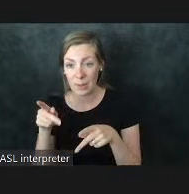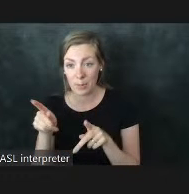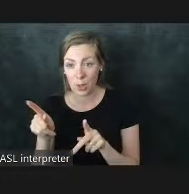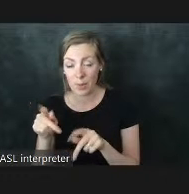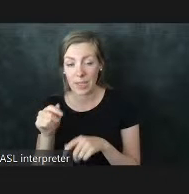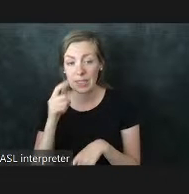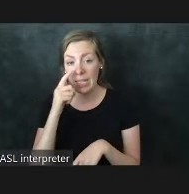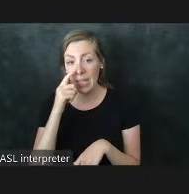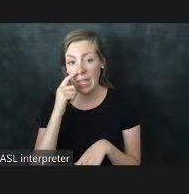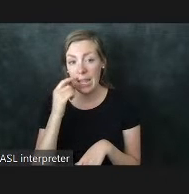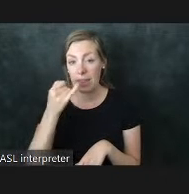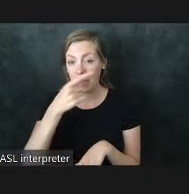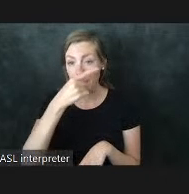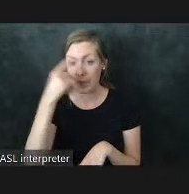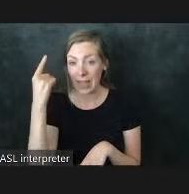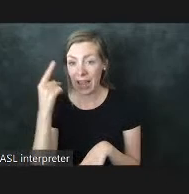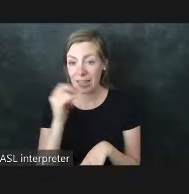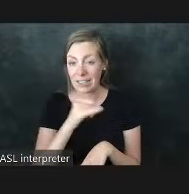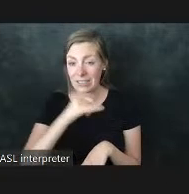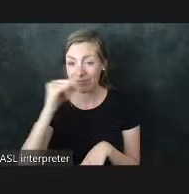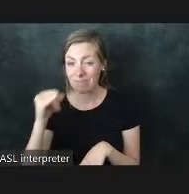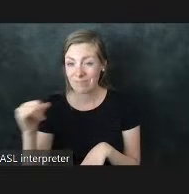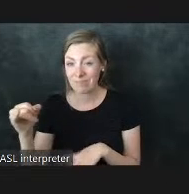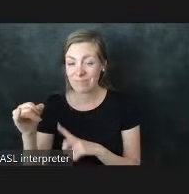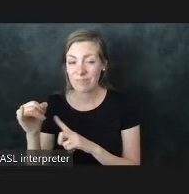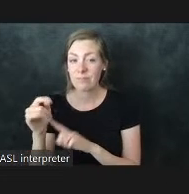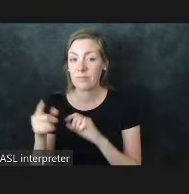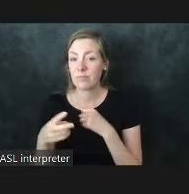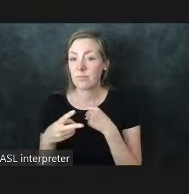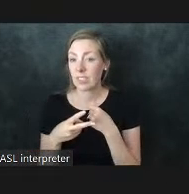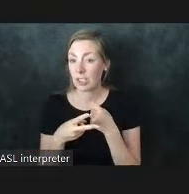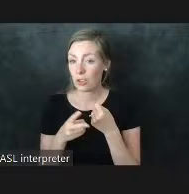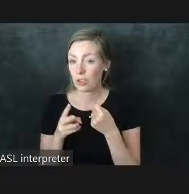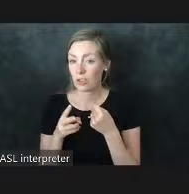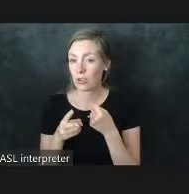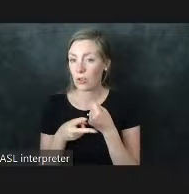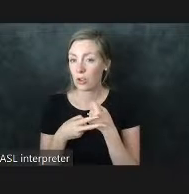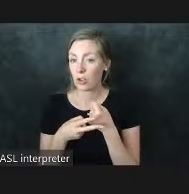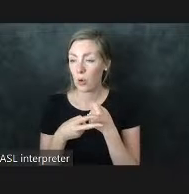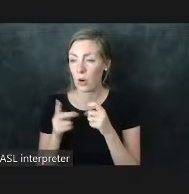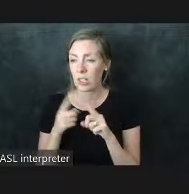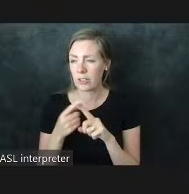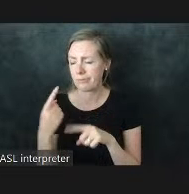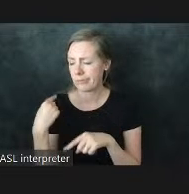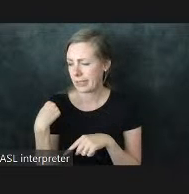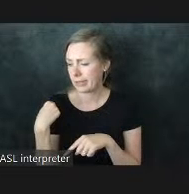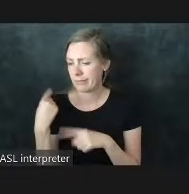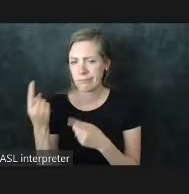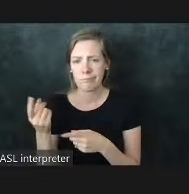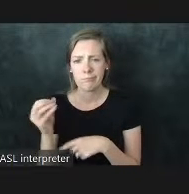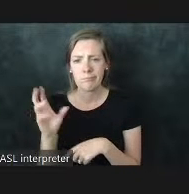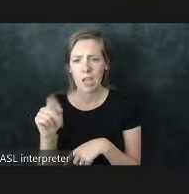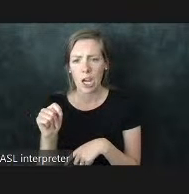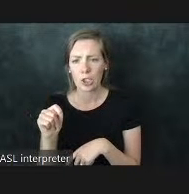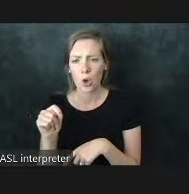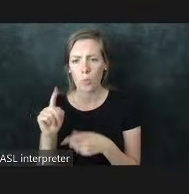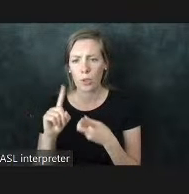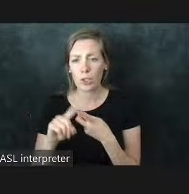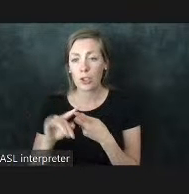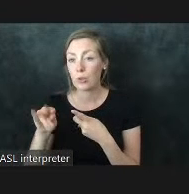Bold black line is the observed storage since October last year to June of this year.